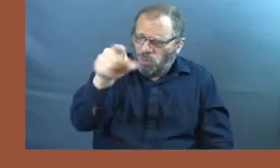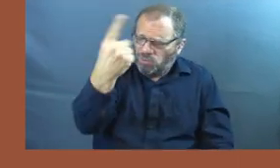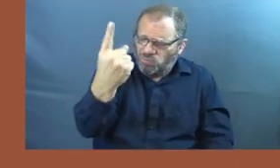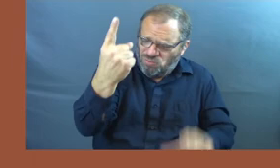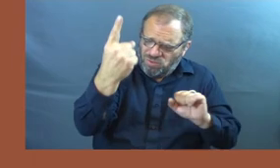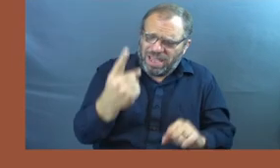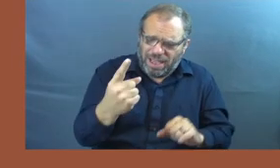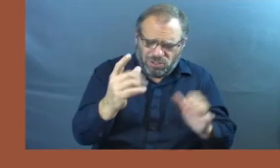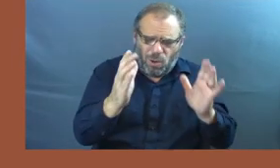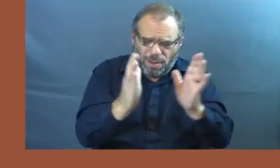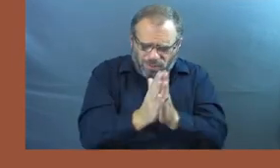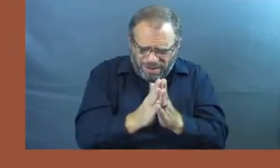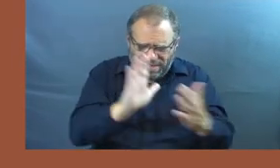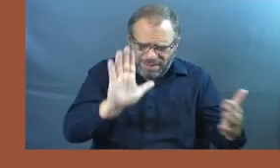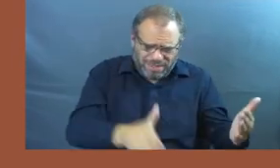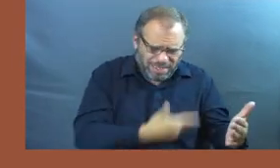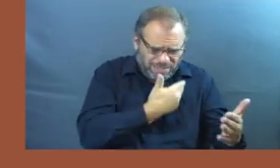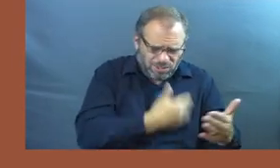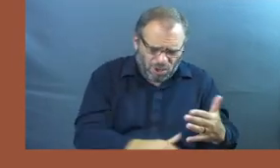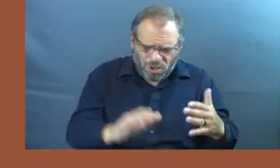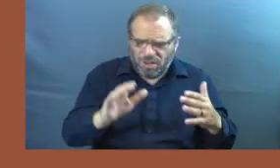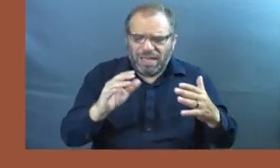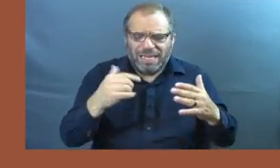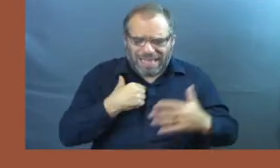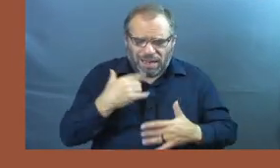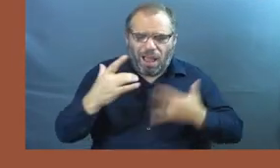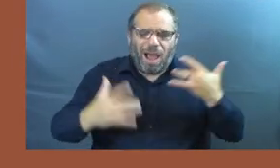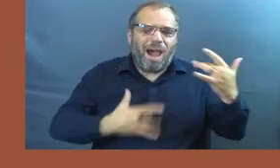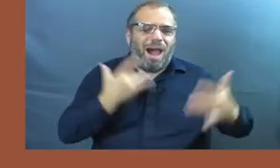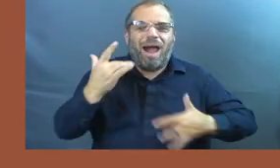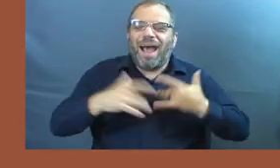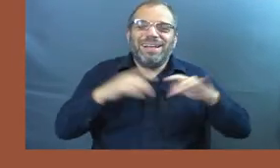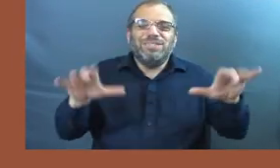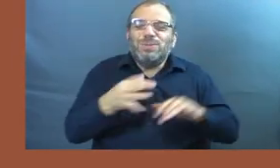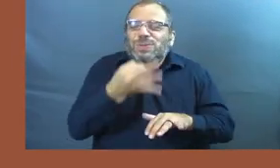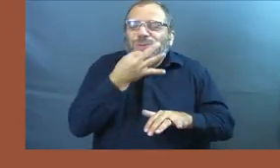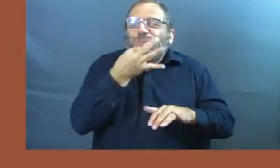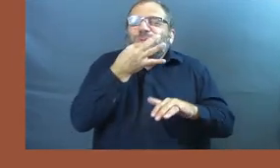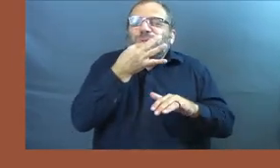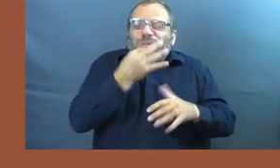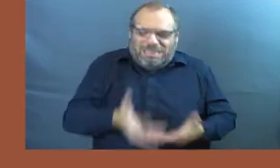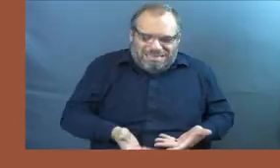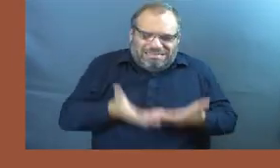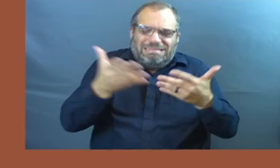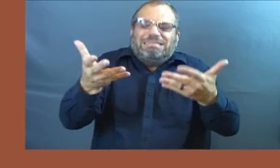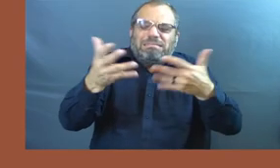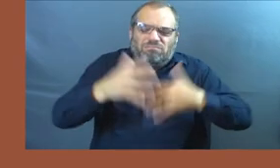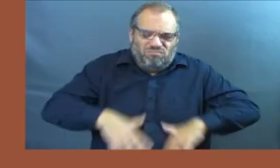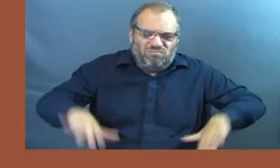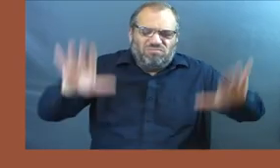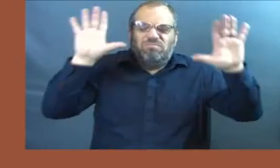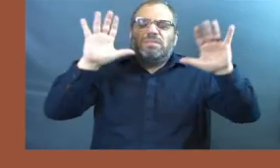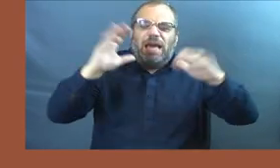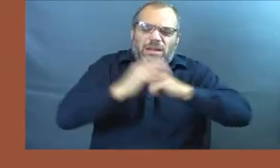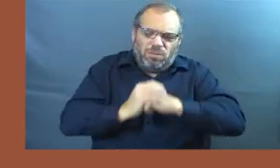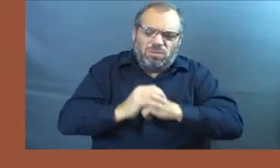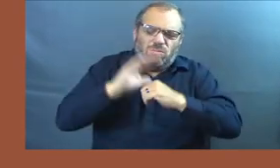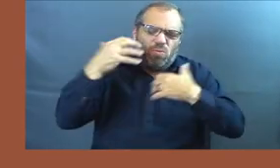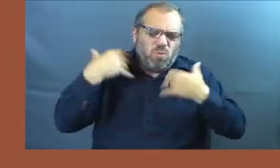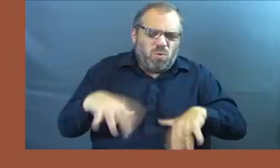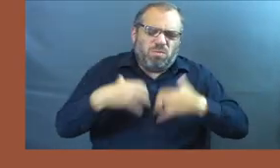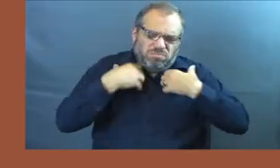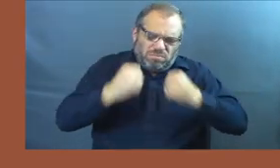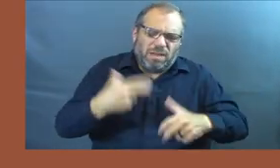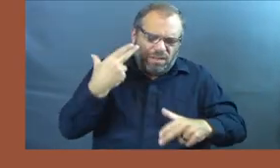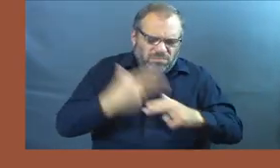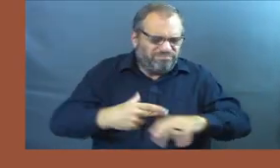can. So I pray that in this song, God, as we sit here, that we get excited about what you're getting ready to do, God, that we lift it up to you. We surrender to you, and we worship your mighty